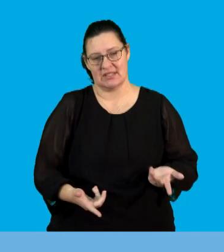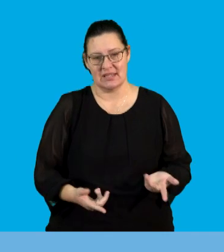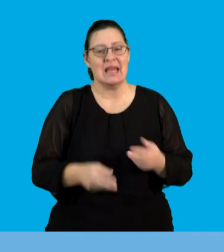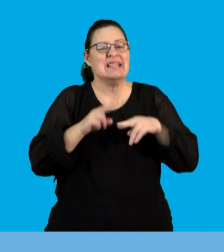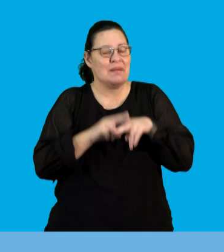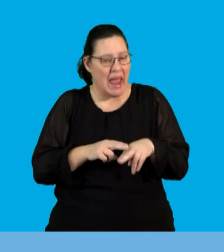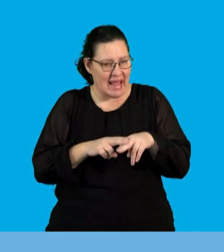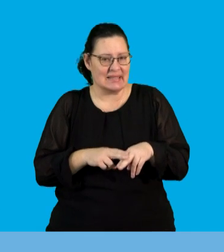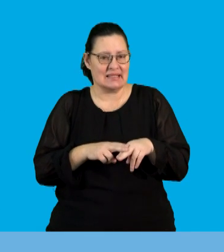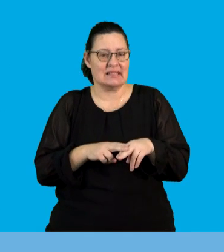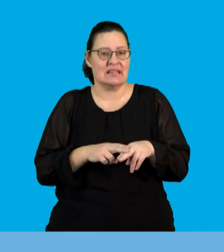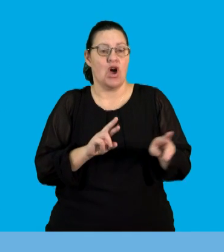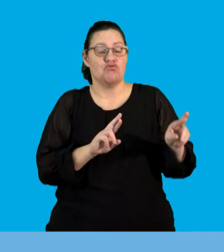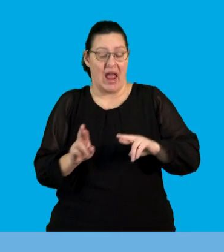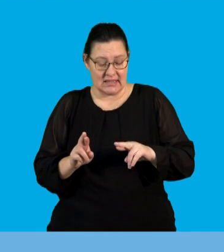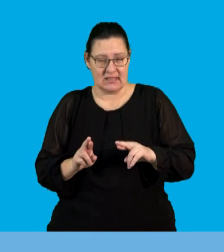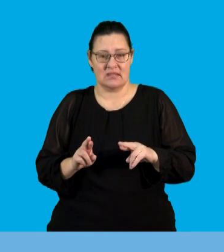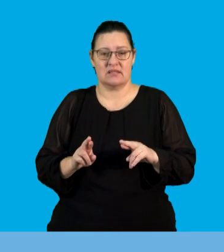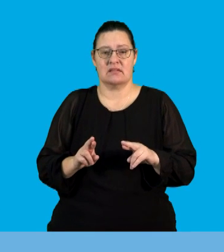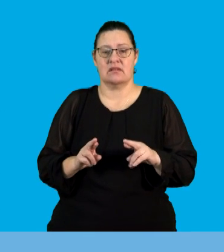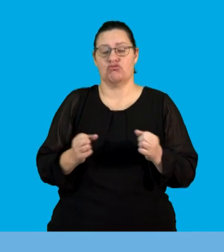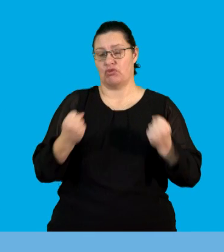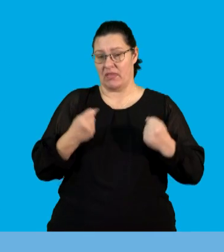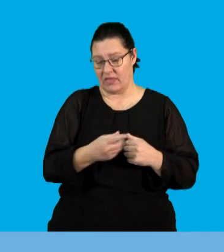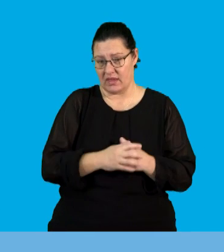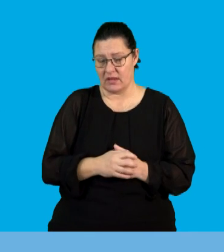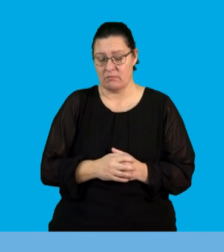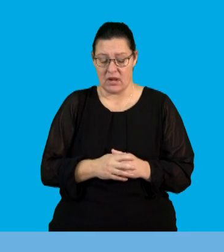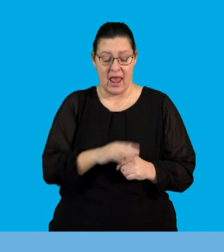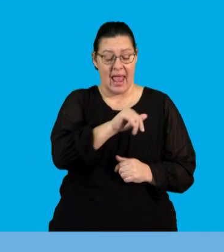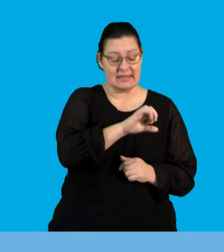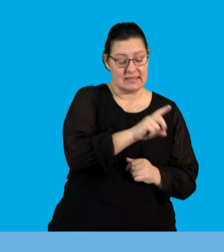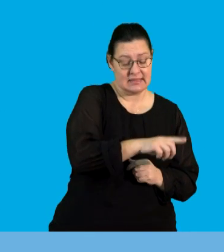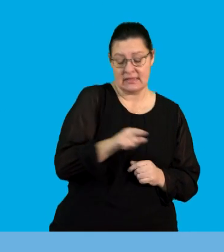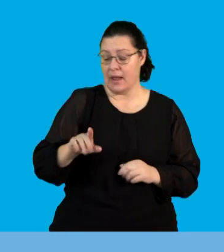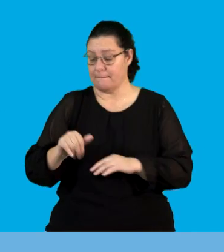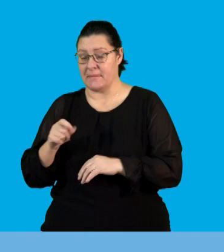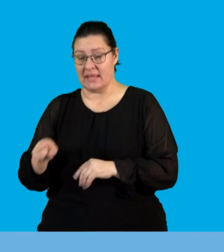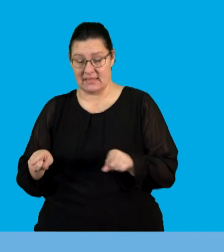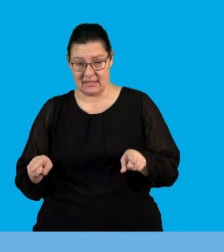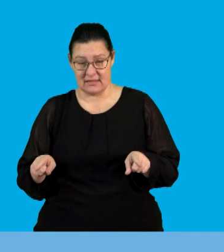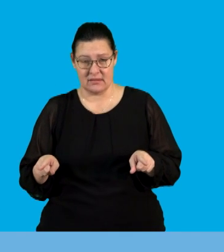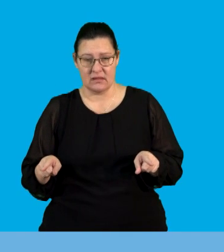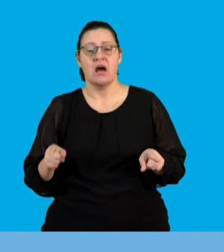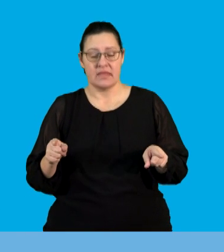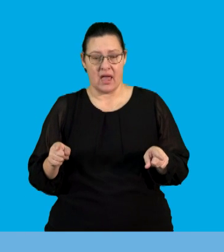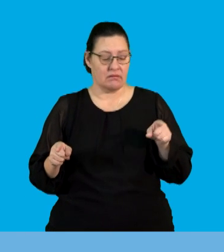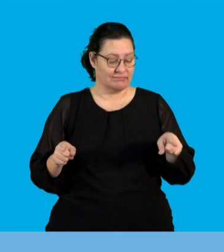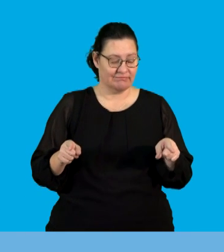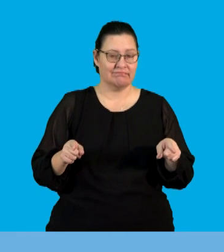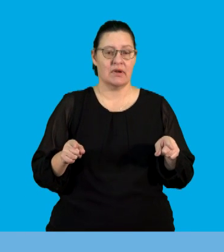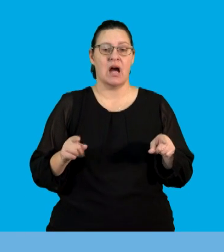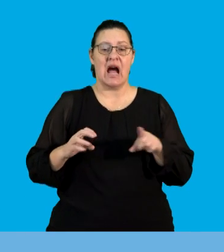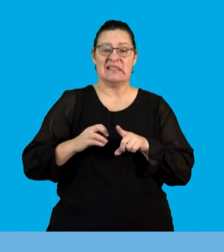on the strength of the reactant. So if we are reacting the acid and the base, now those substances are going to lose